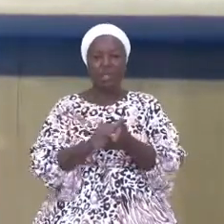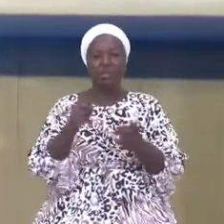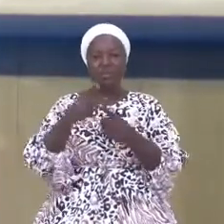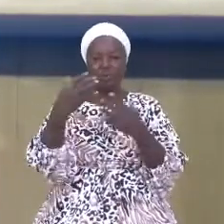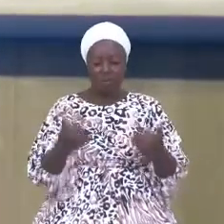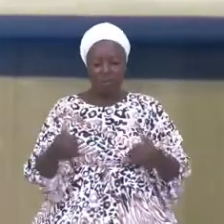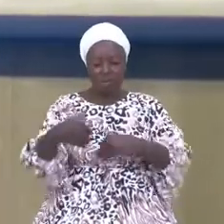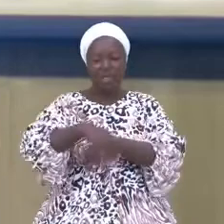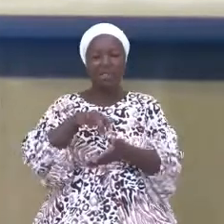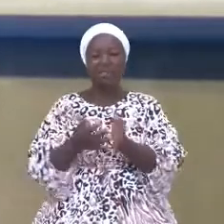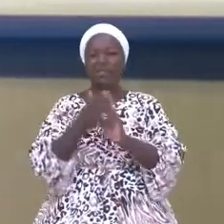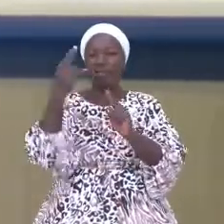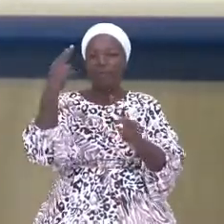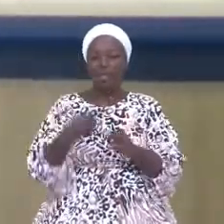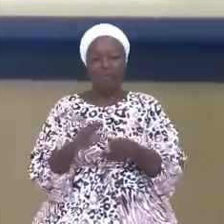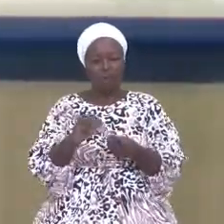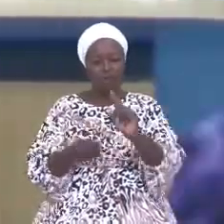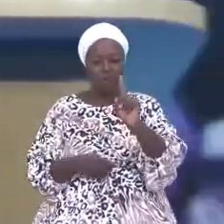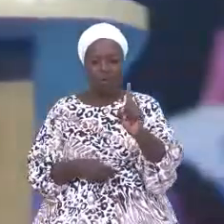tonight in Jesus.